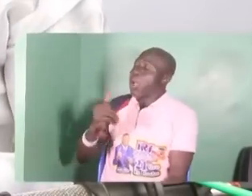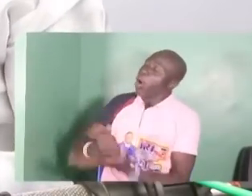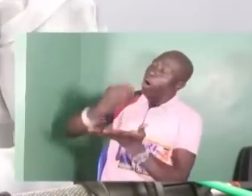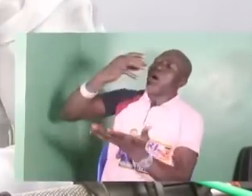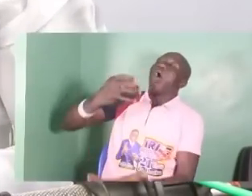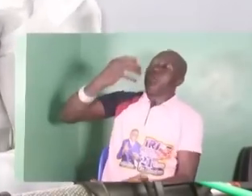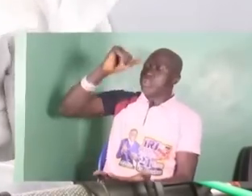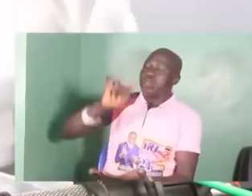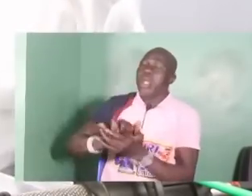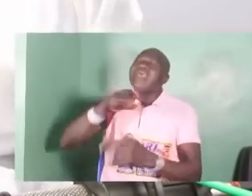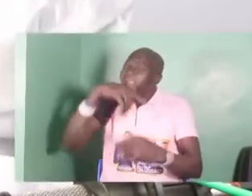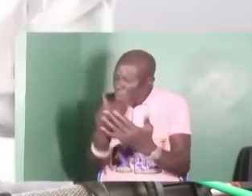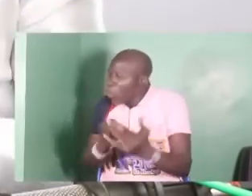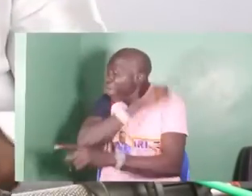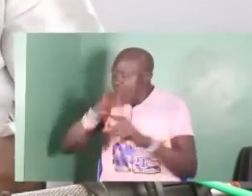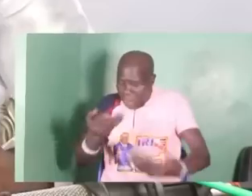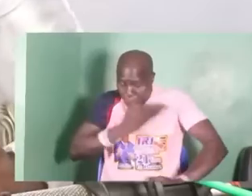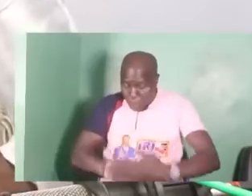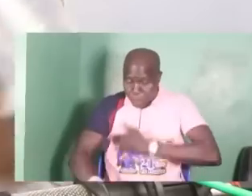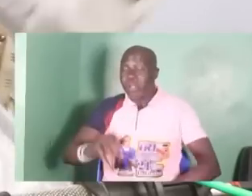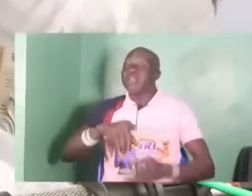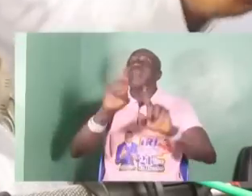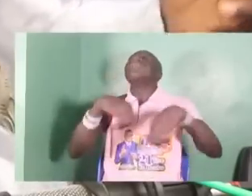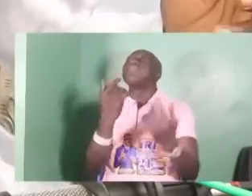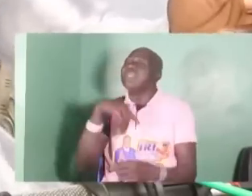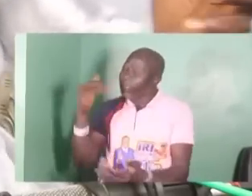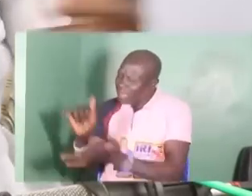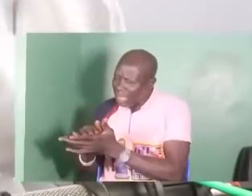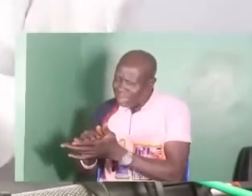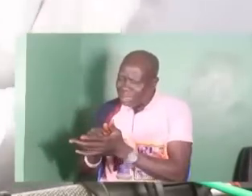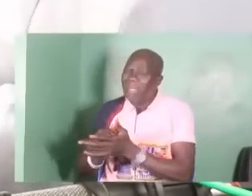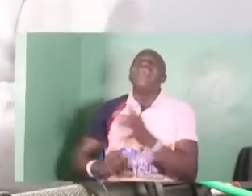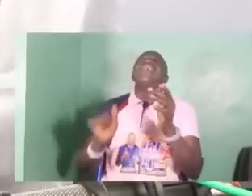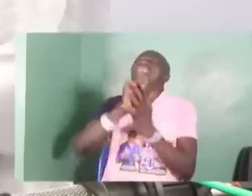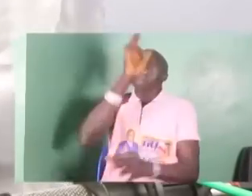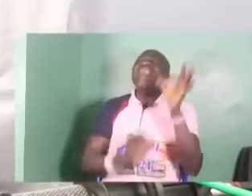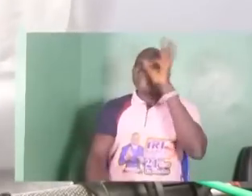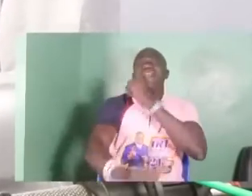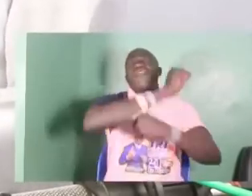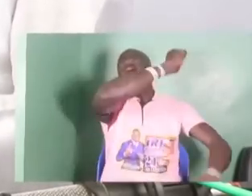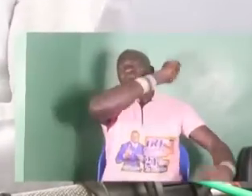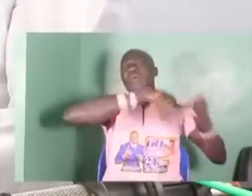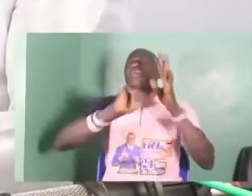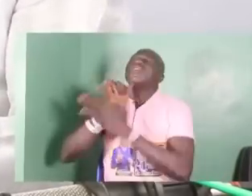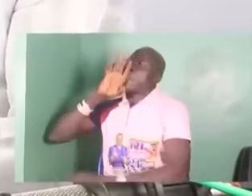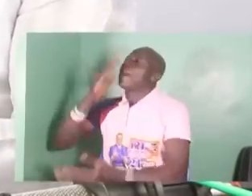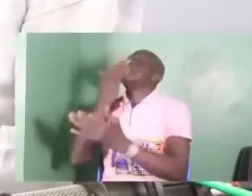comes to the church. They may have been running. They can conspire against you. They can take a they can look for a way